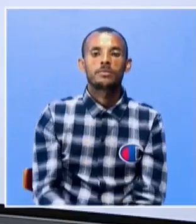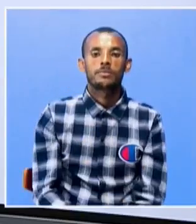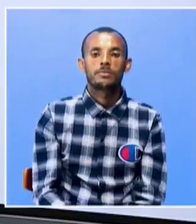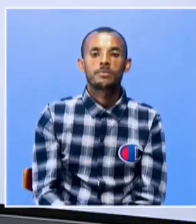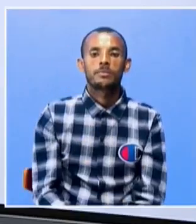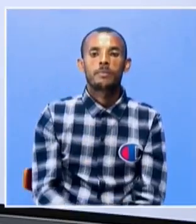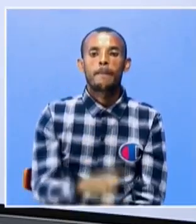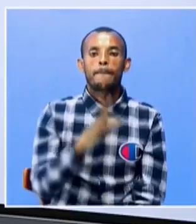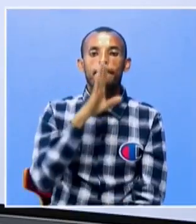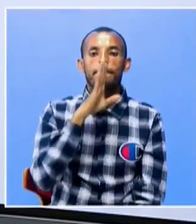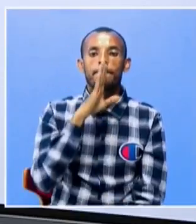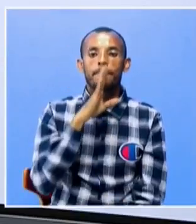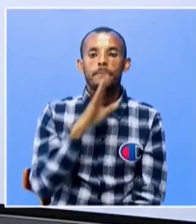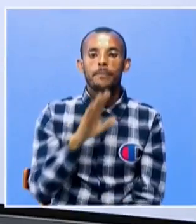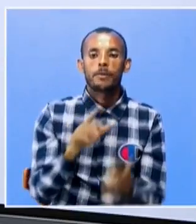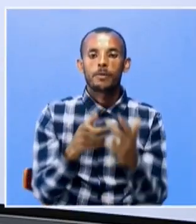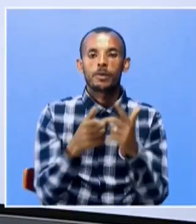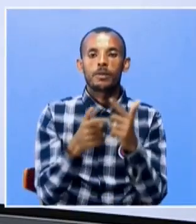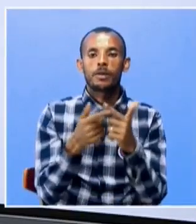B.